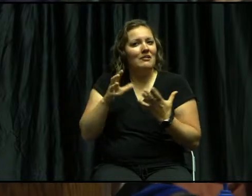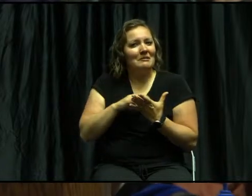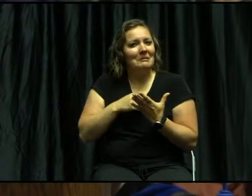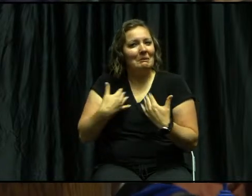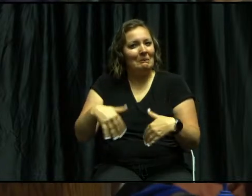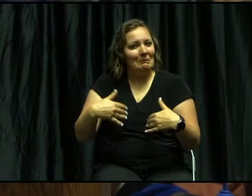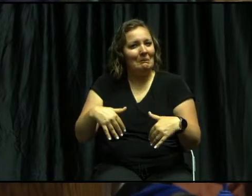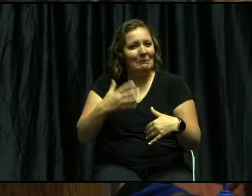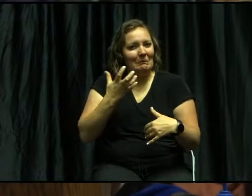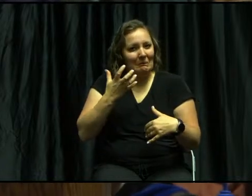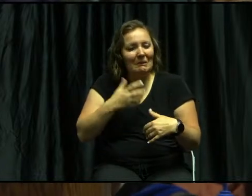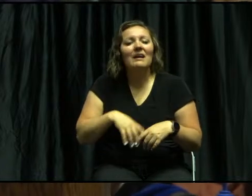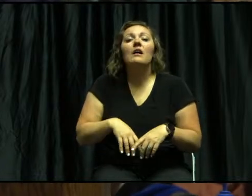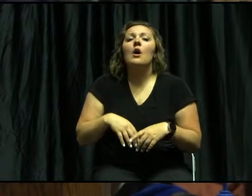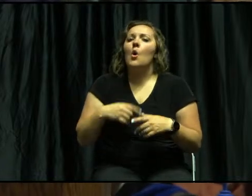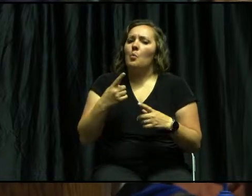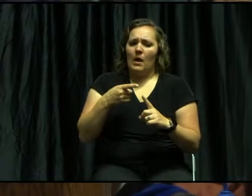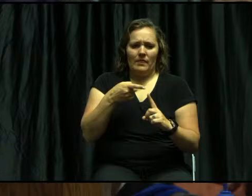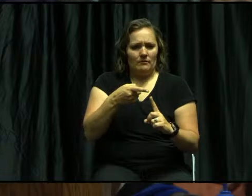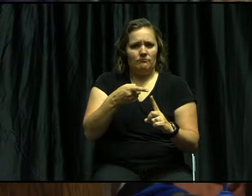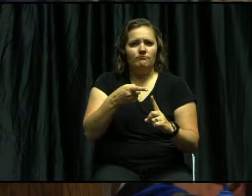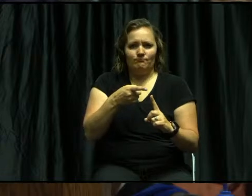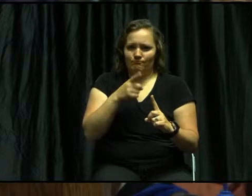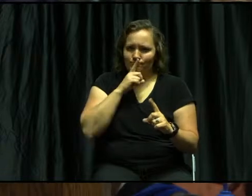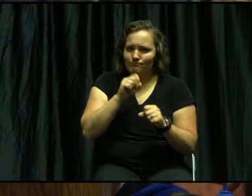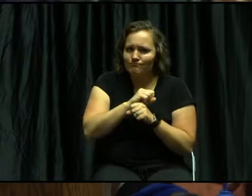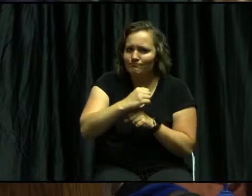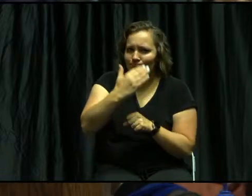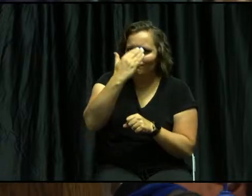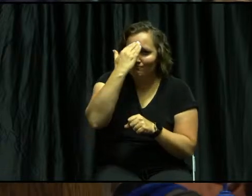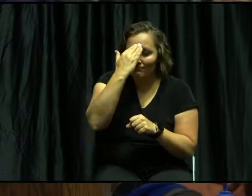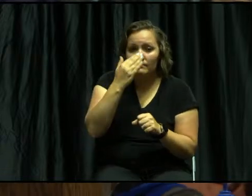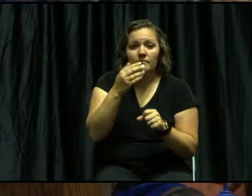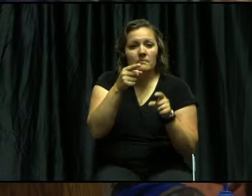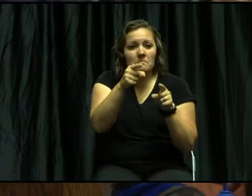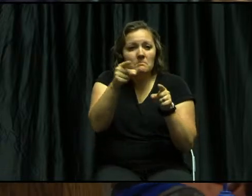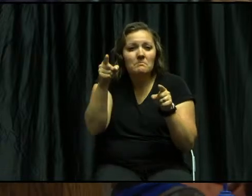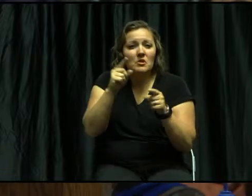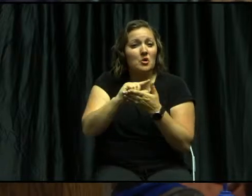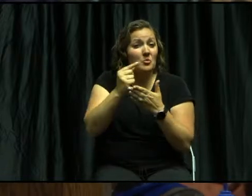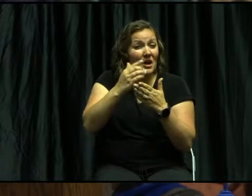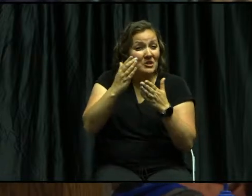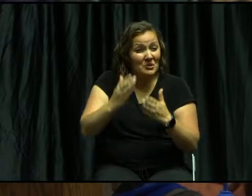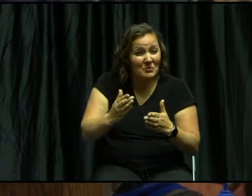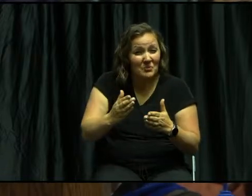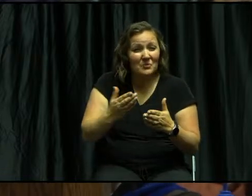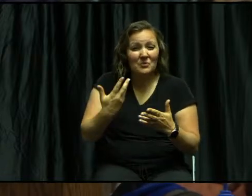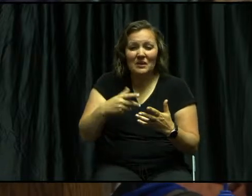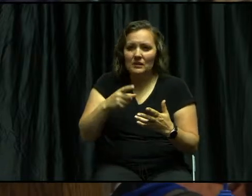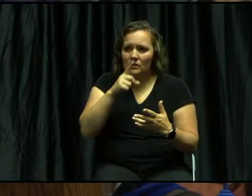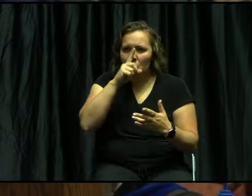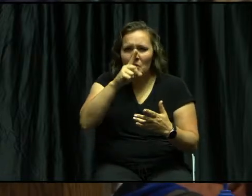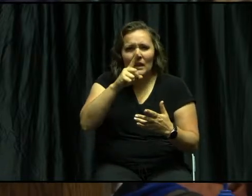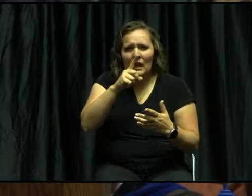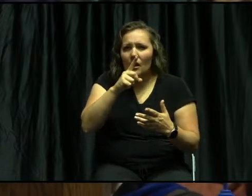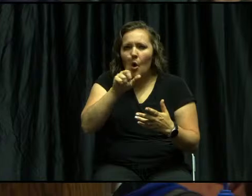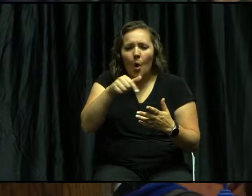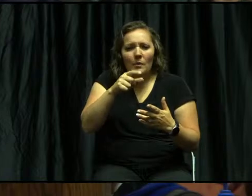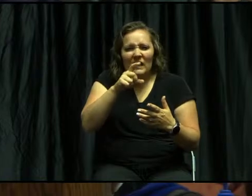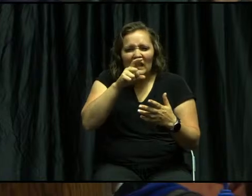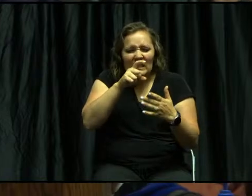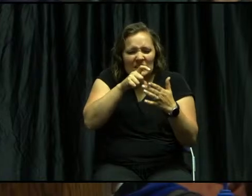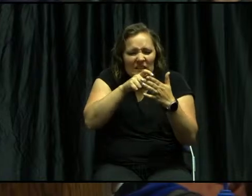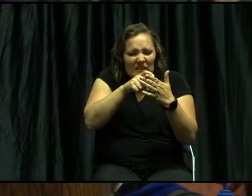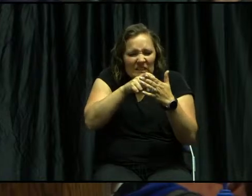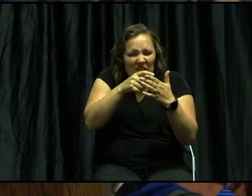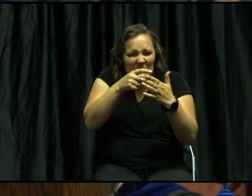But one thing that I am absolutely sure of is that each of you graduates has only scraped the potential of the impact